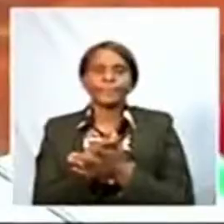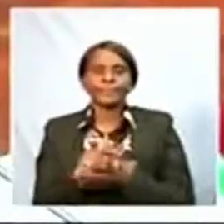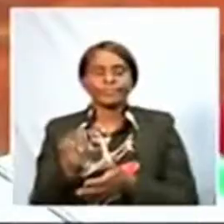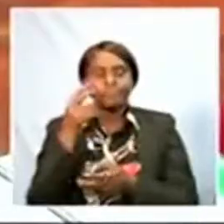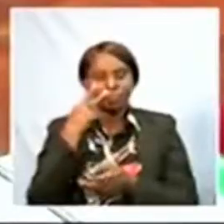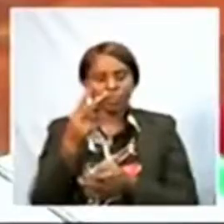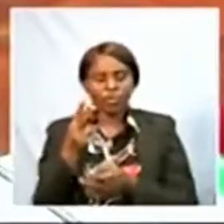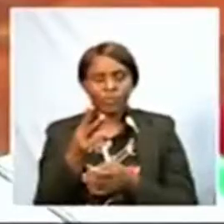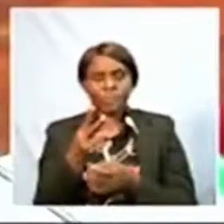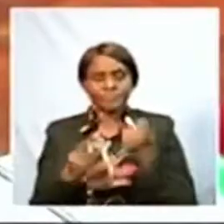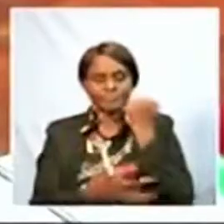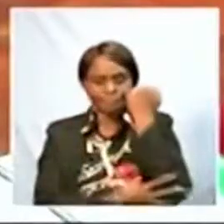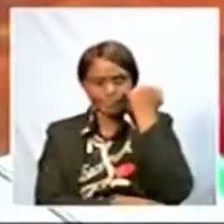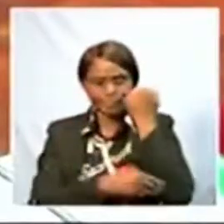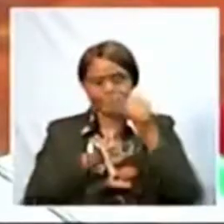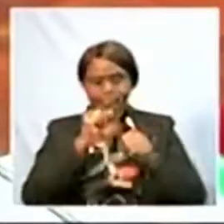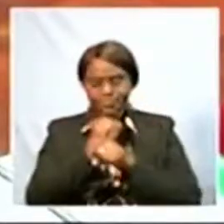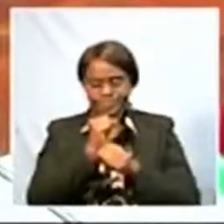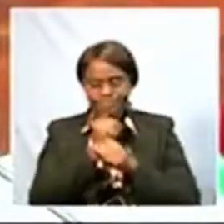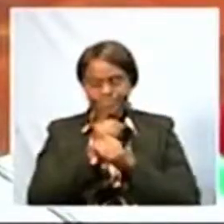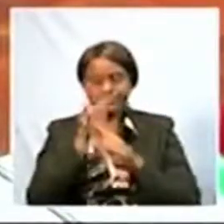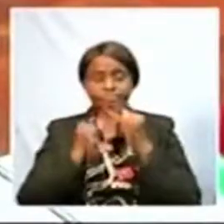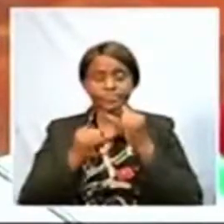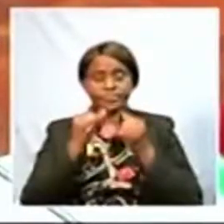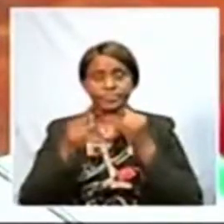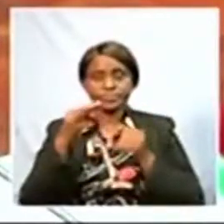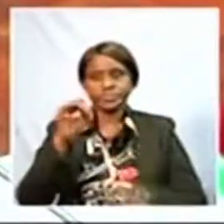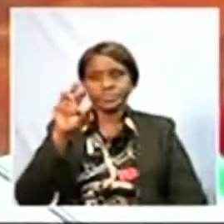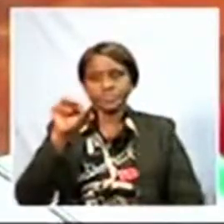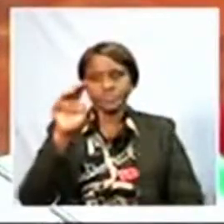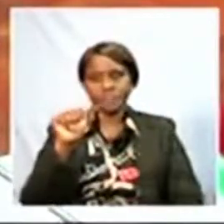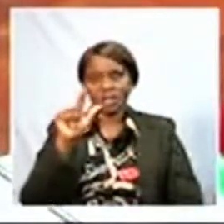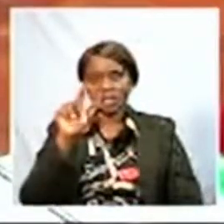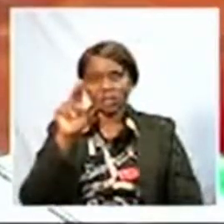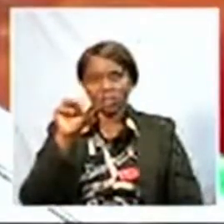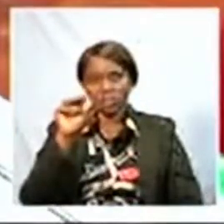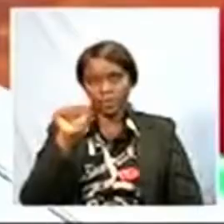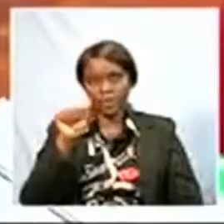C. Poor workmanship, completion of Maluma Primary School.